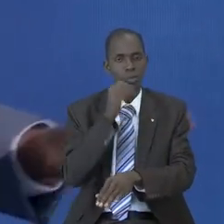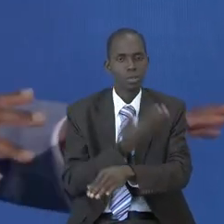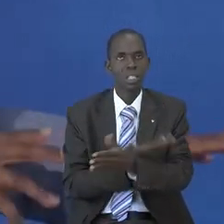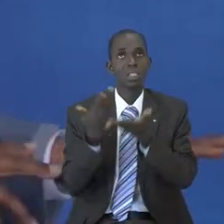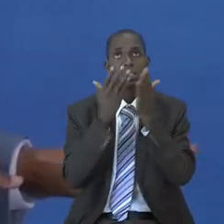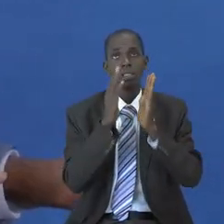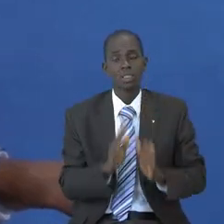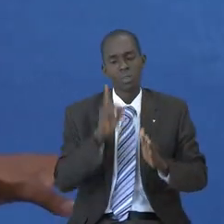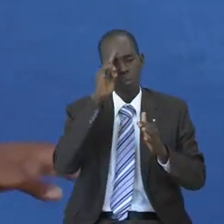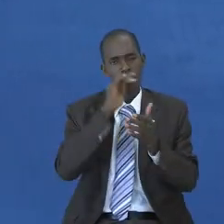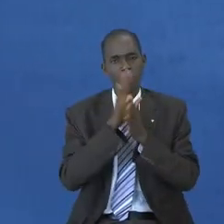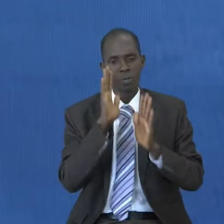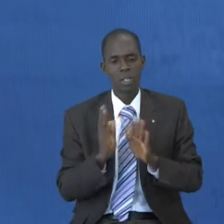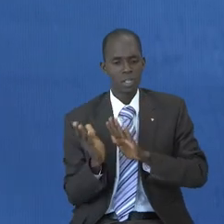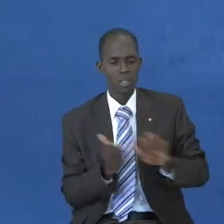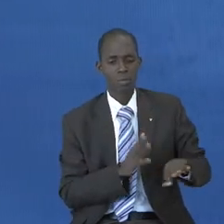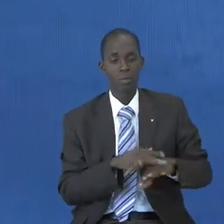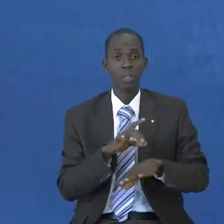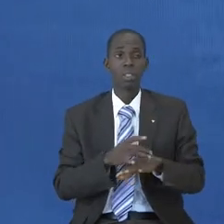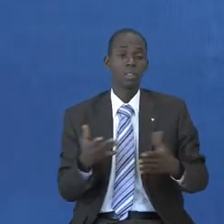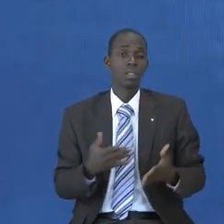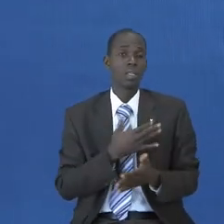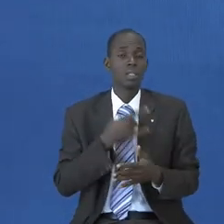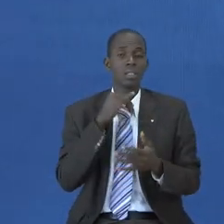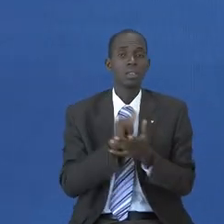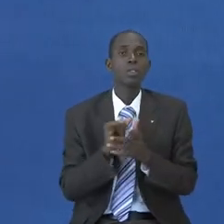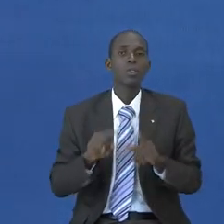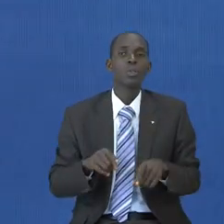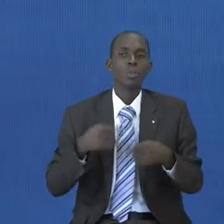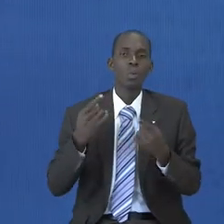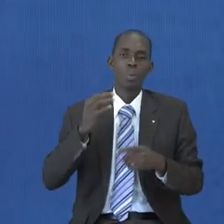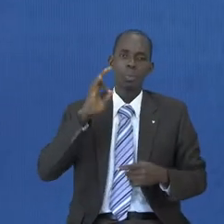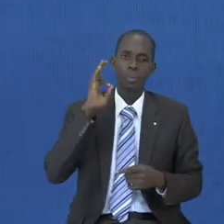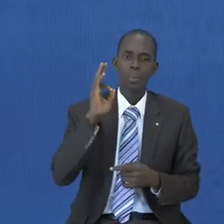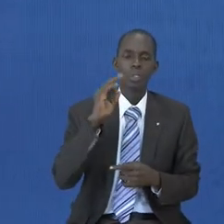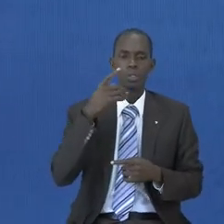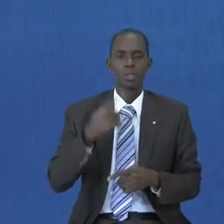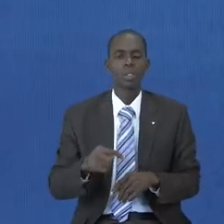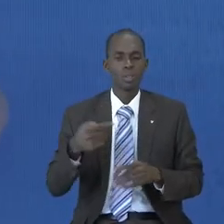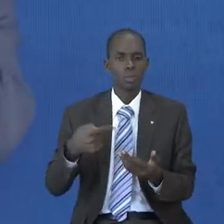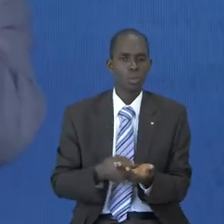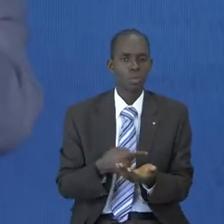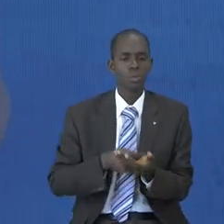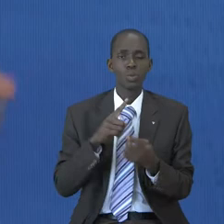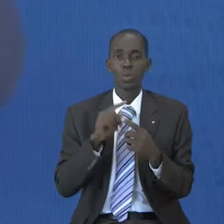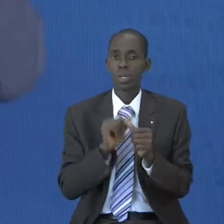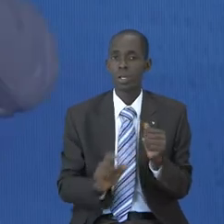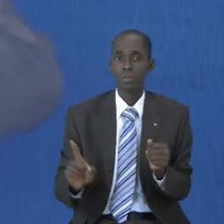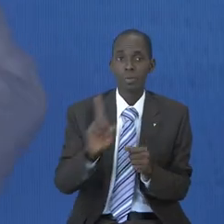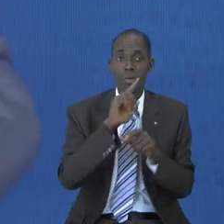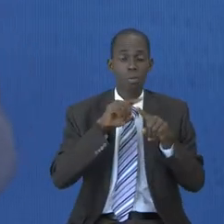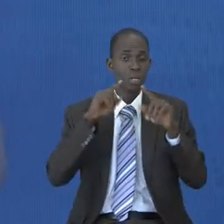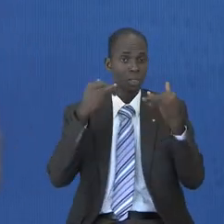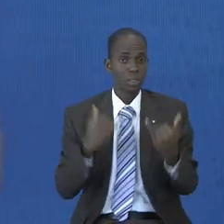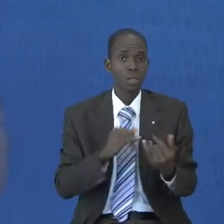them in the world here, and he said, go preach the gospel to every creature. But now when he comes